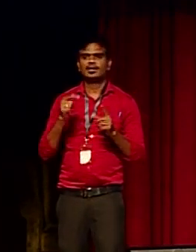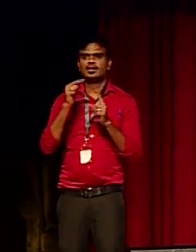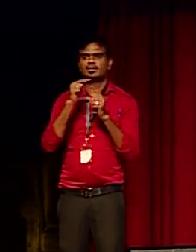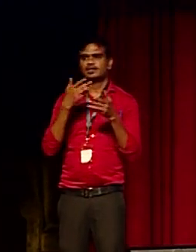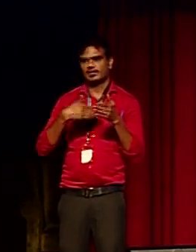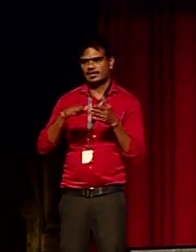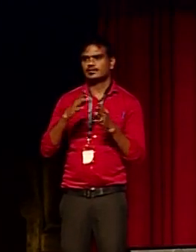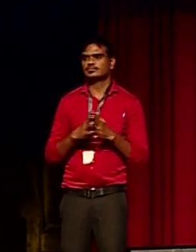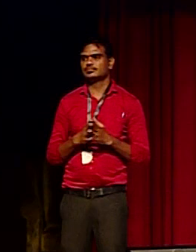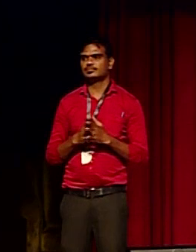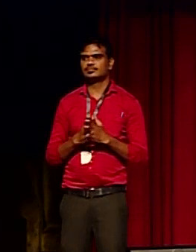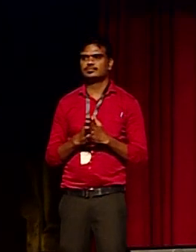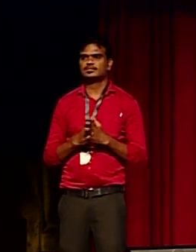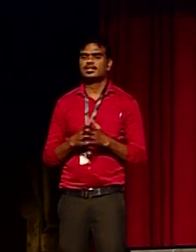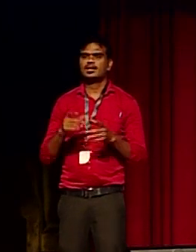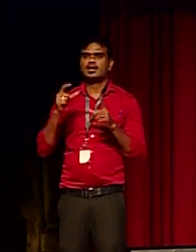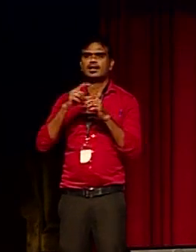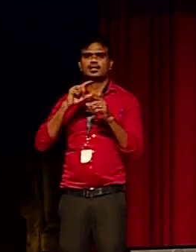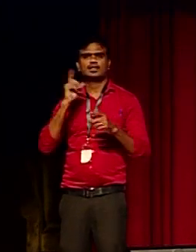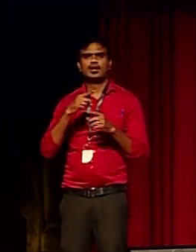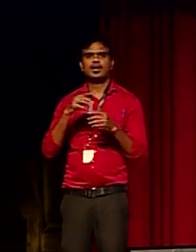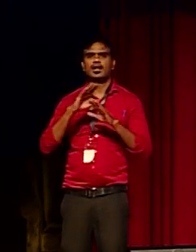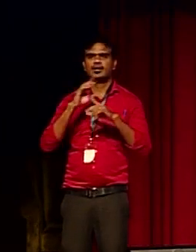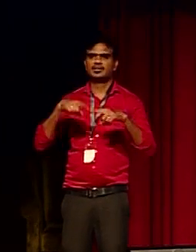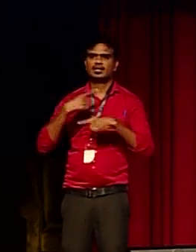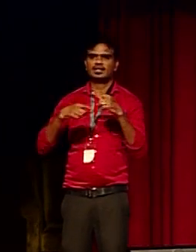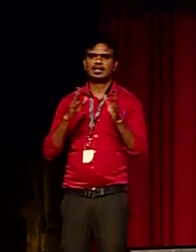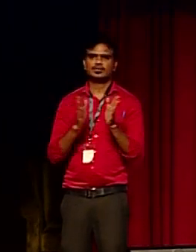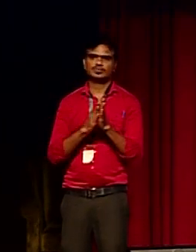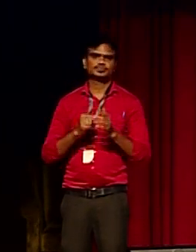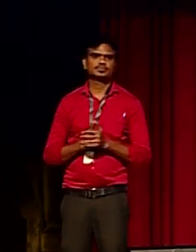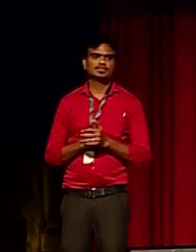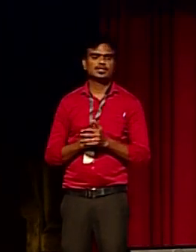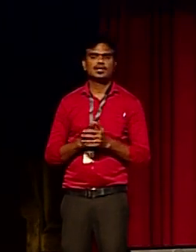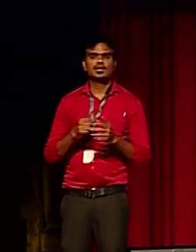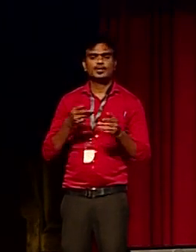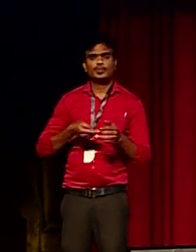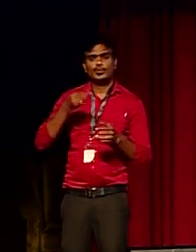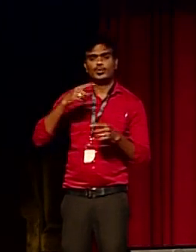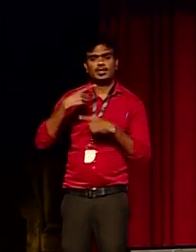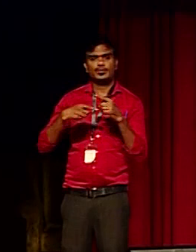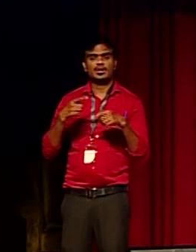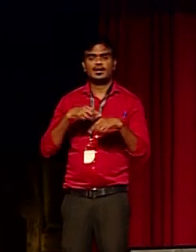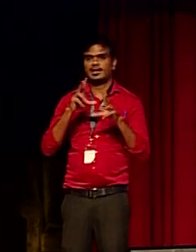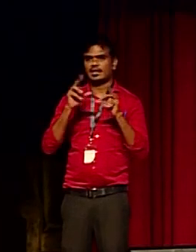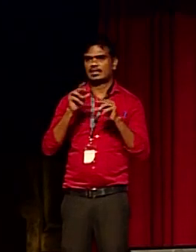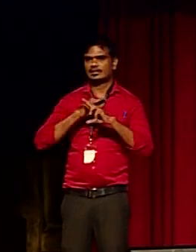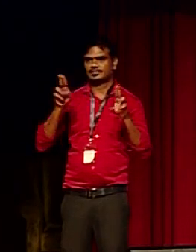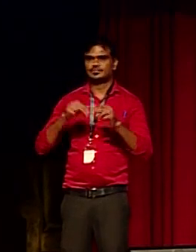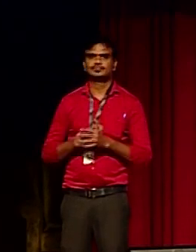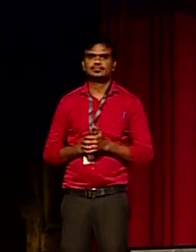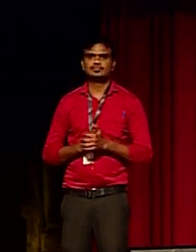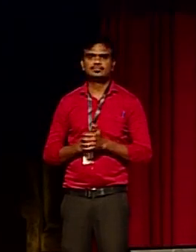Impact does not always have to be tangible. In fact, more often than not, it is not tangible.